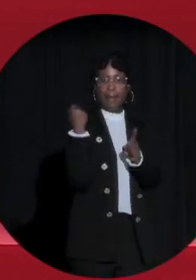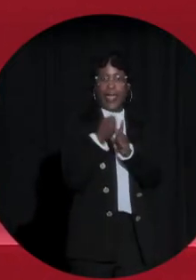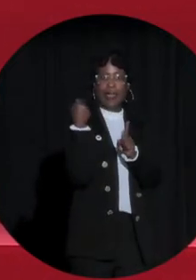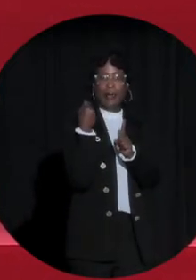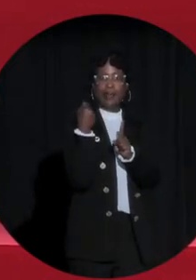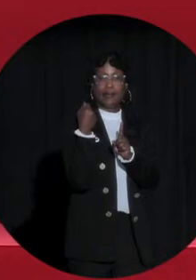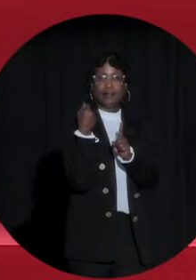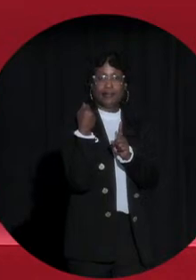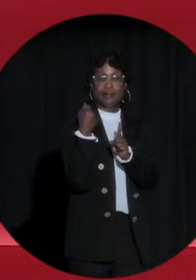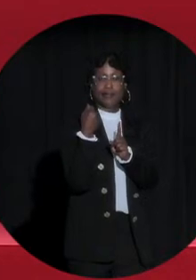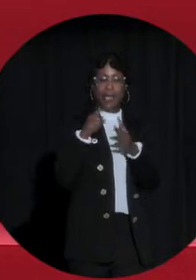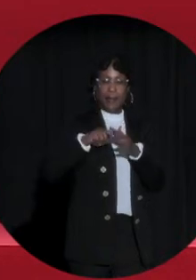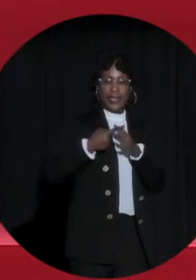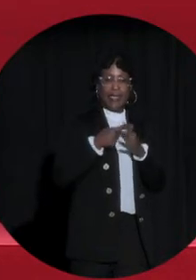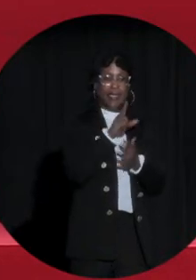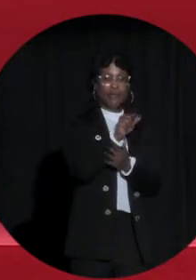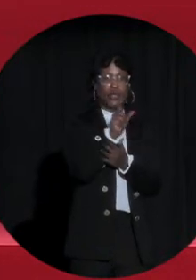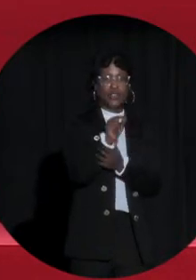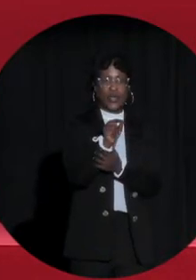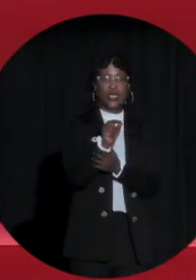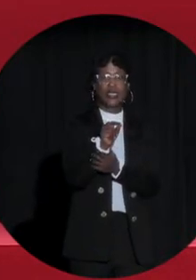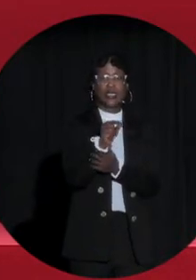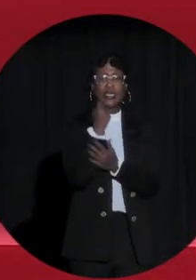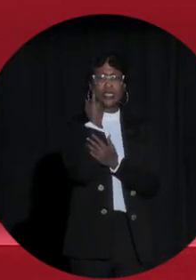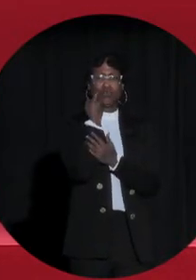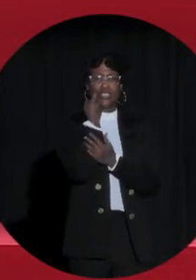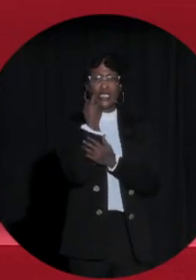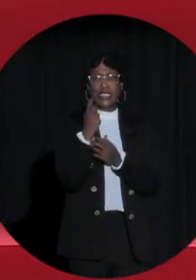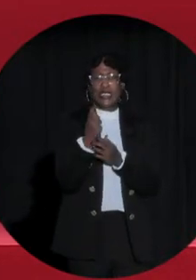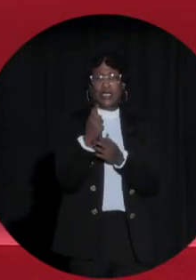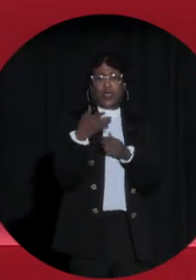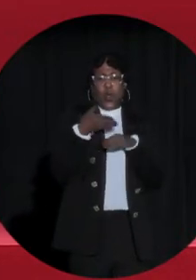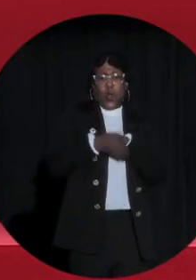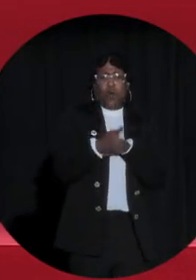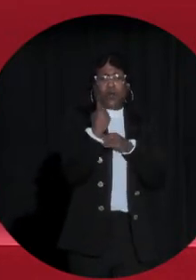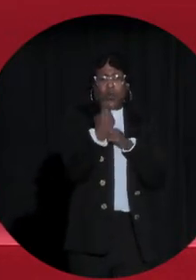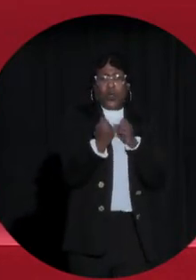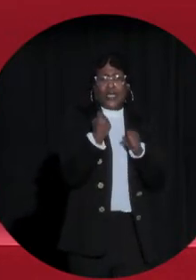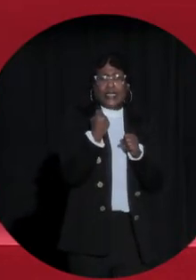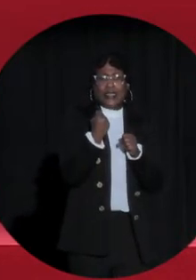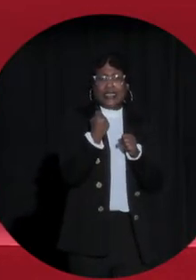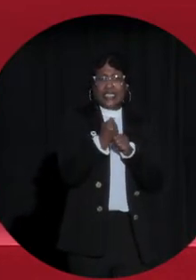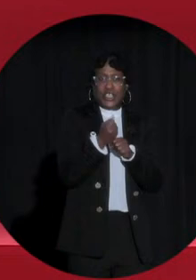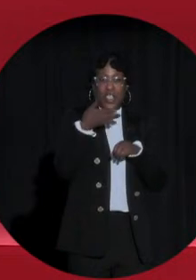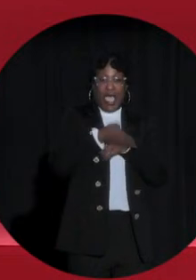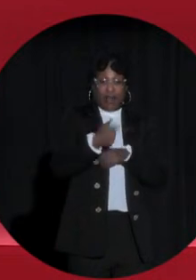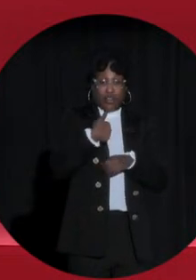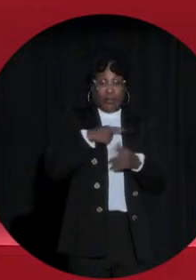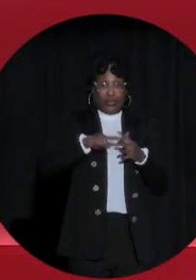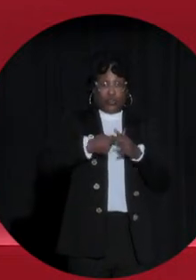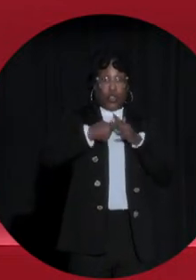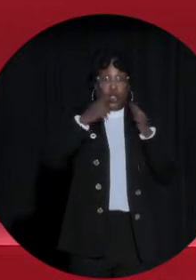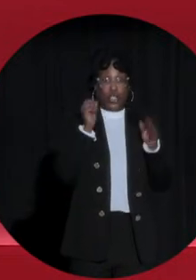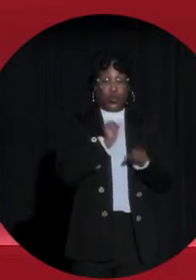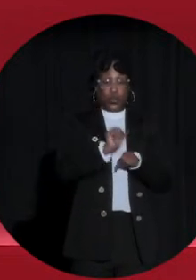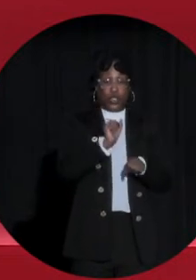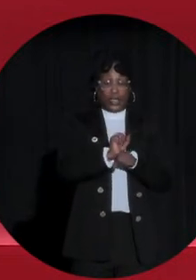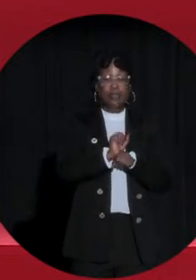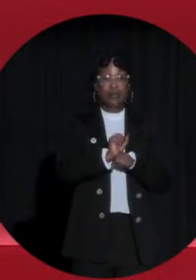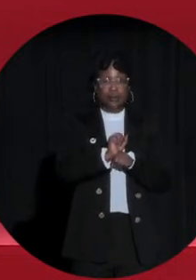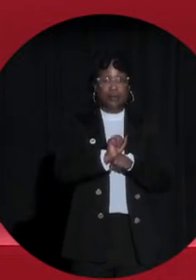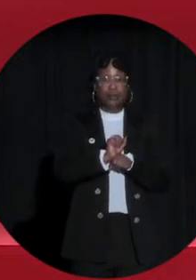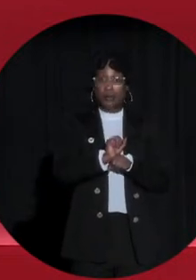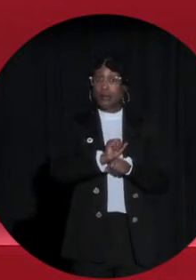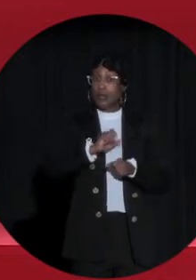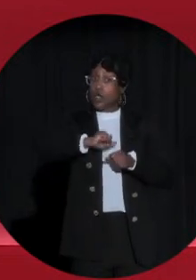of 2020, just a little over a year into my first term, COVID-19 shook us to our